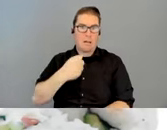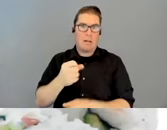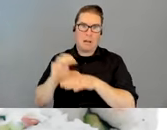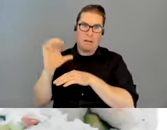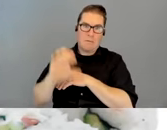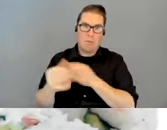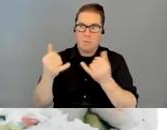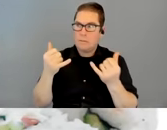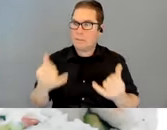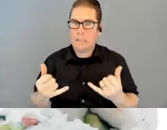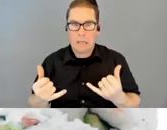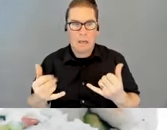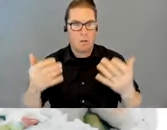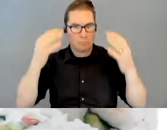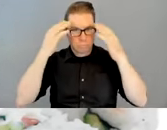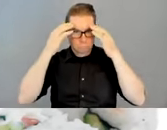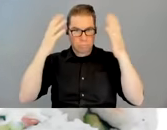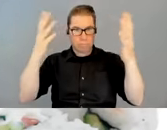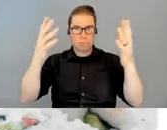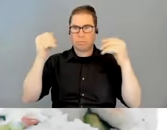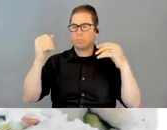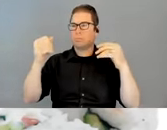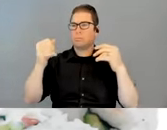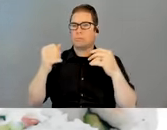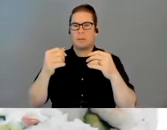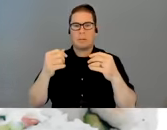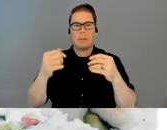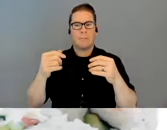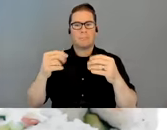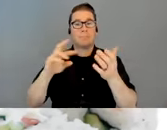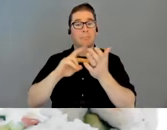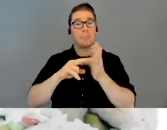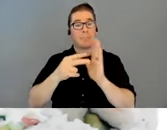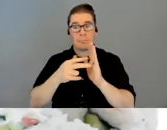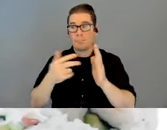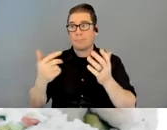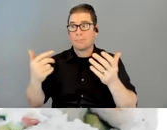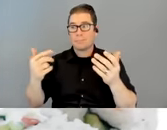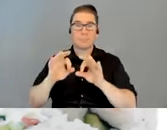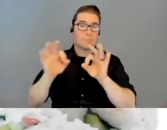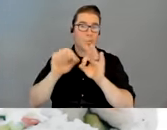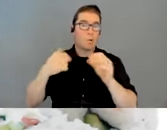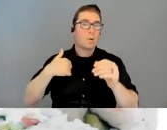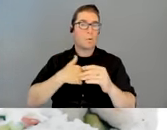that we're here, there's an expectation for us to just continue to get better in our virtual spaces.